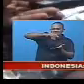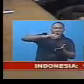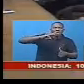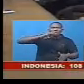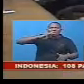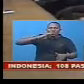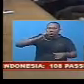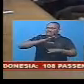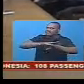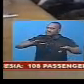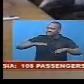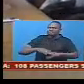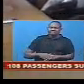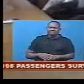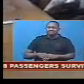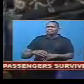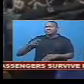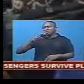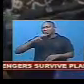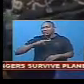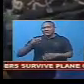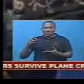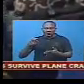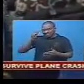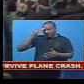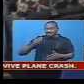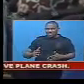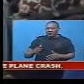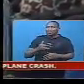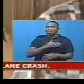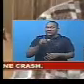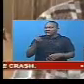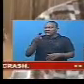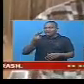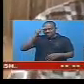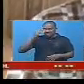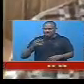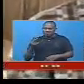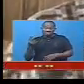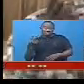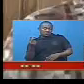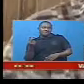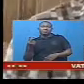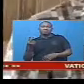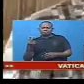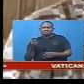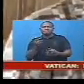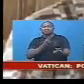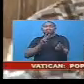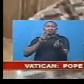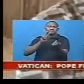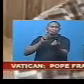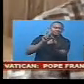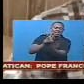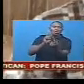bodies. The Water Resources, Works and Housing Minister and the Ashanti Regional Minister, Mr. Eric Opoku, briefly met the